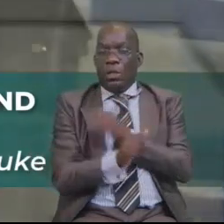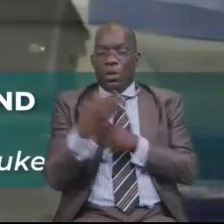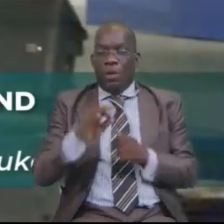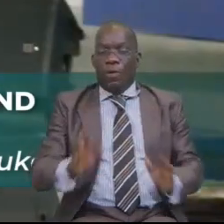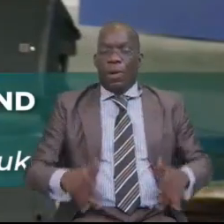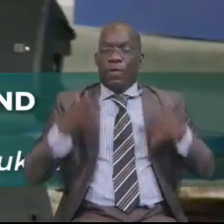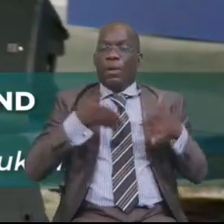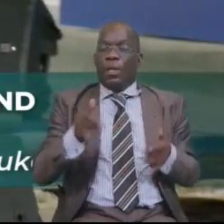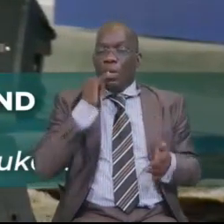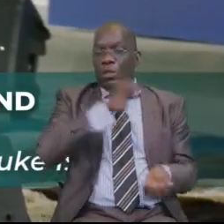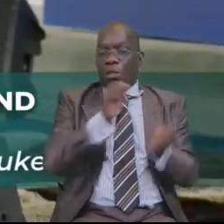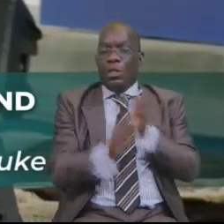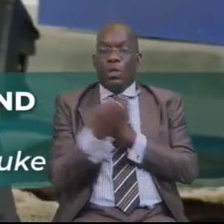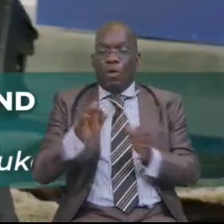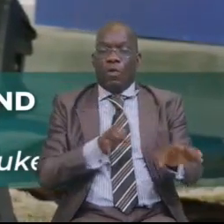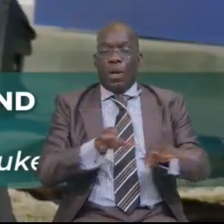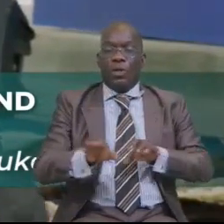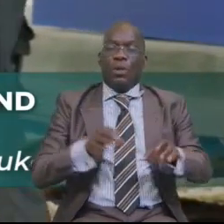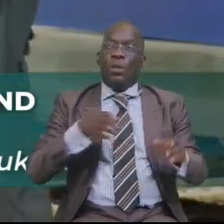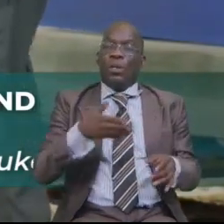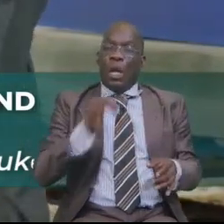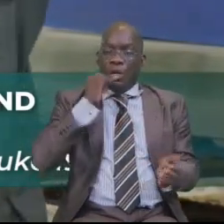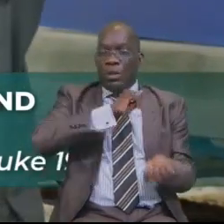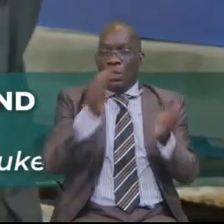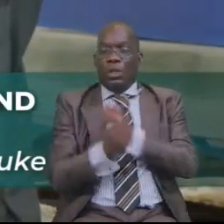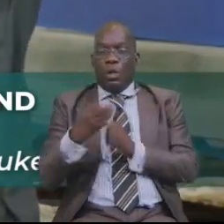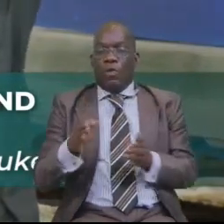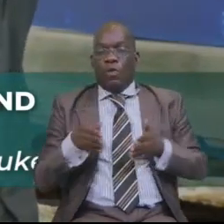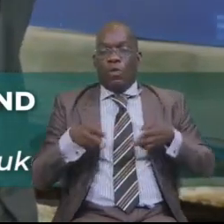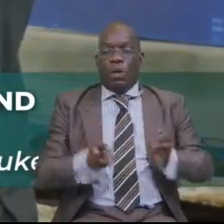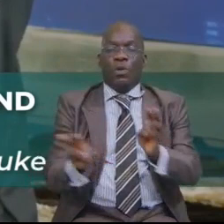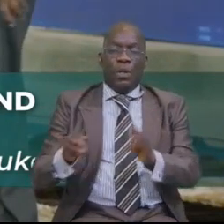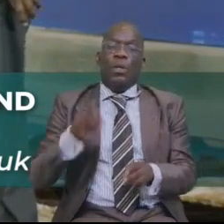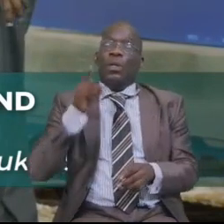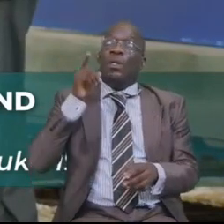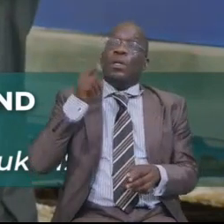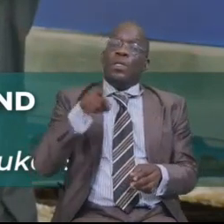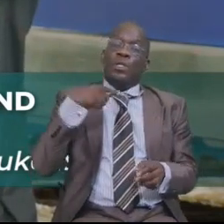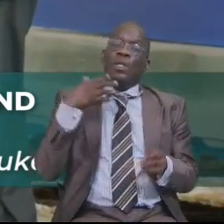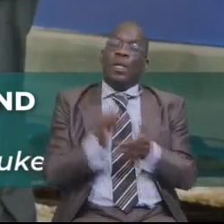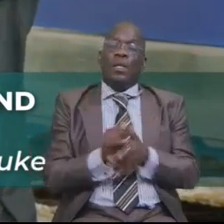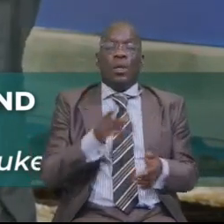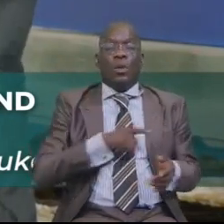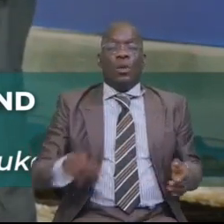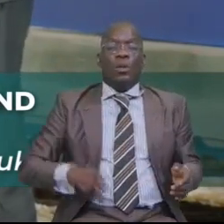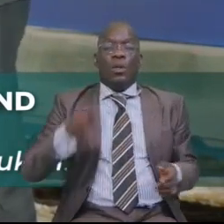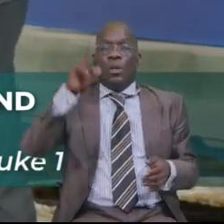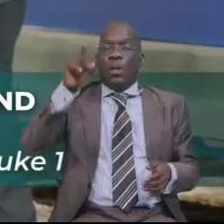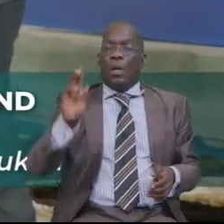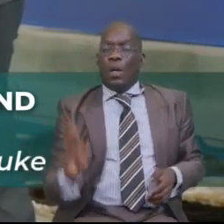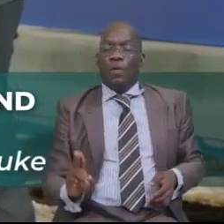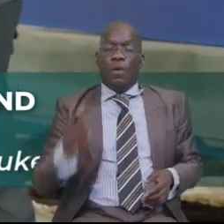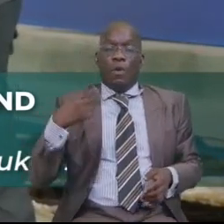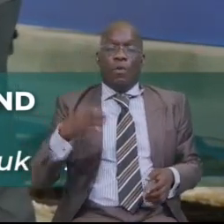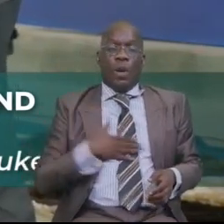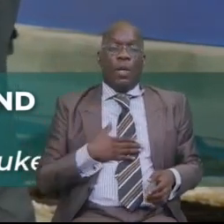action, there's a change of direction. And he says, Lord, the half of my goods I give to the poor,